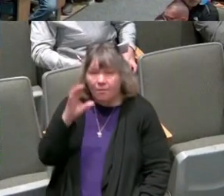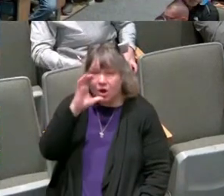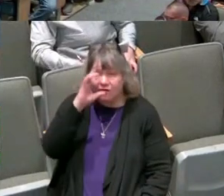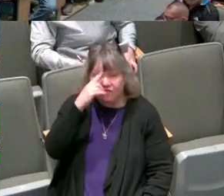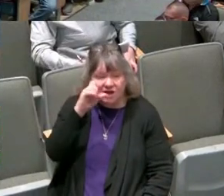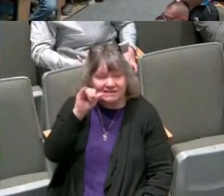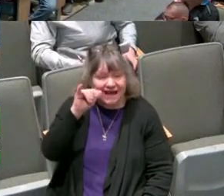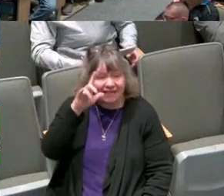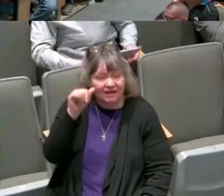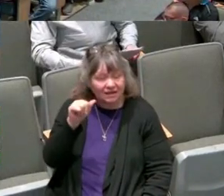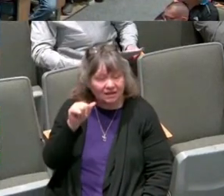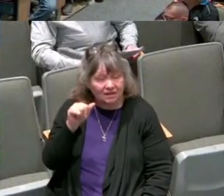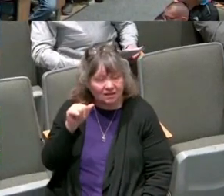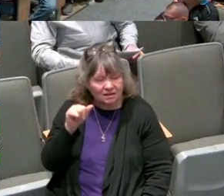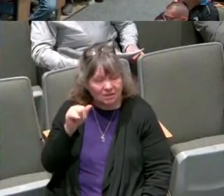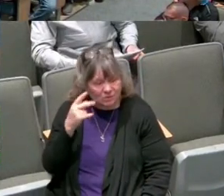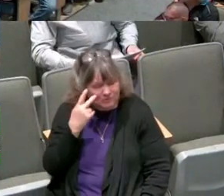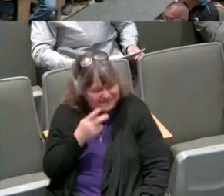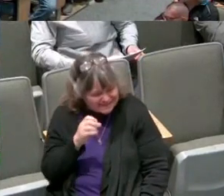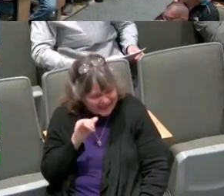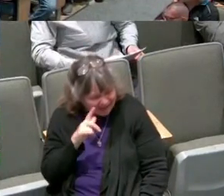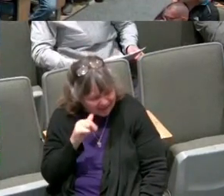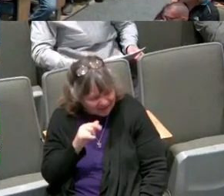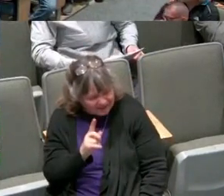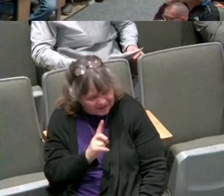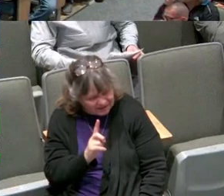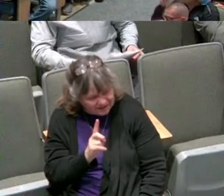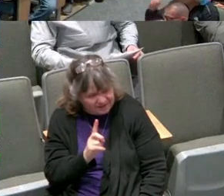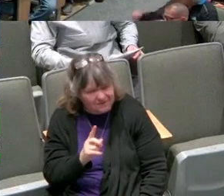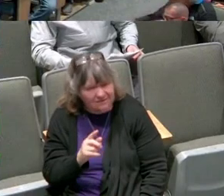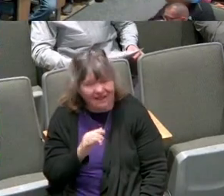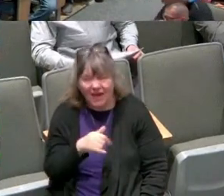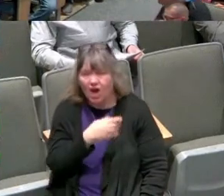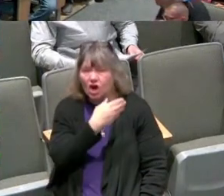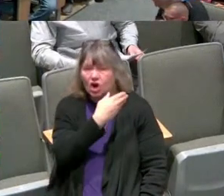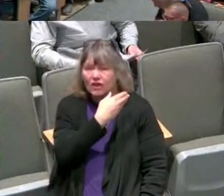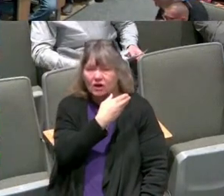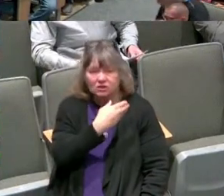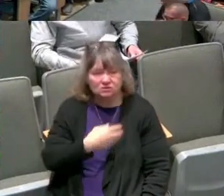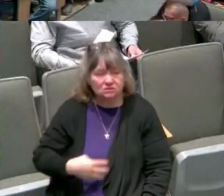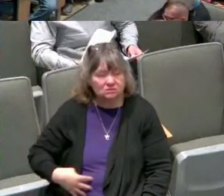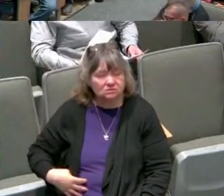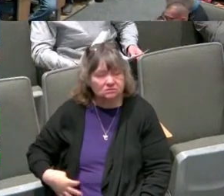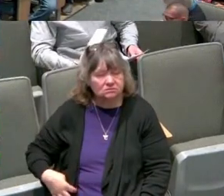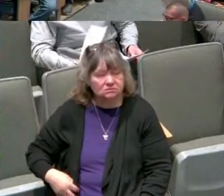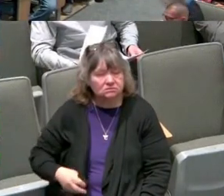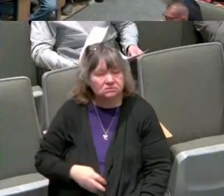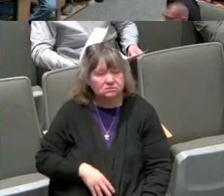Nicole do you see Sally out there is she um there she is